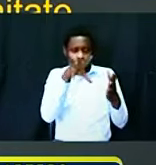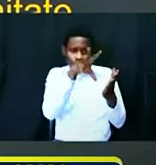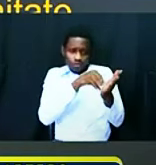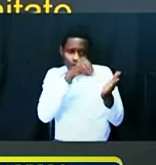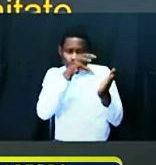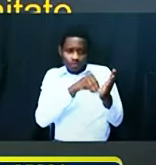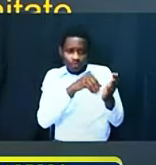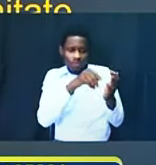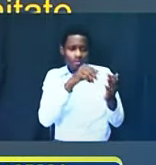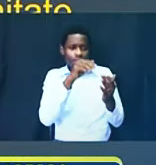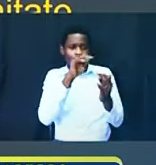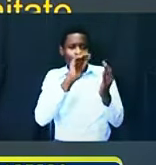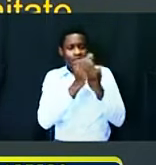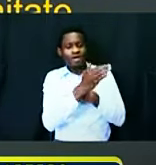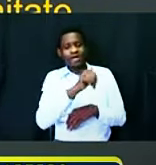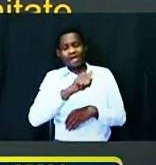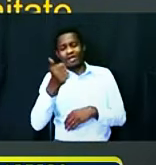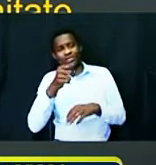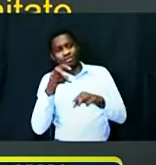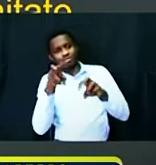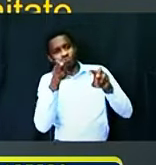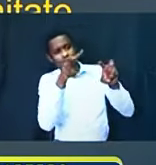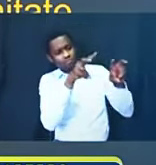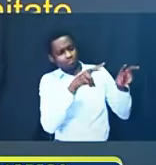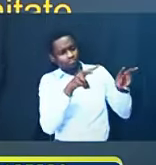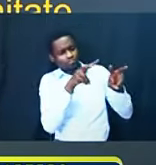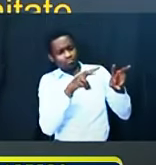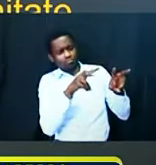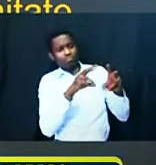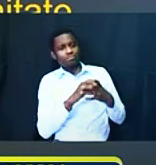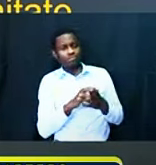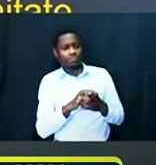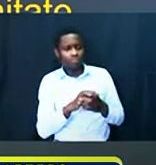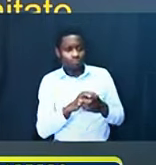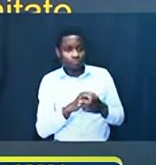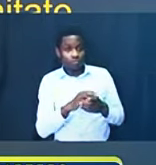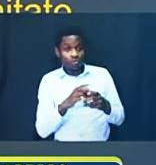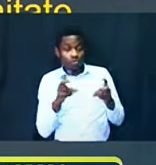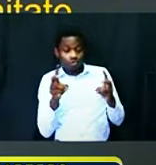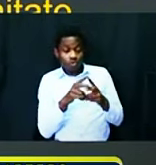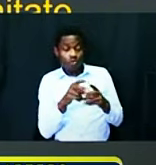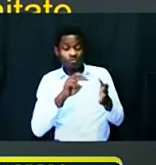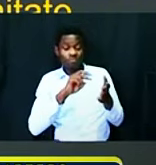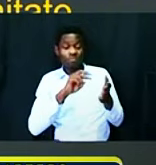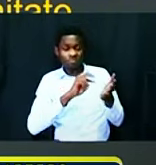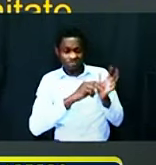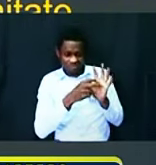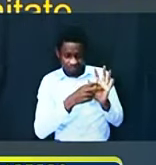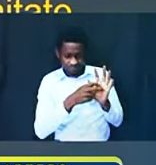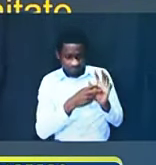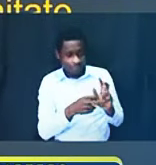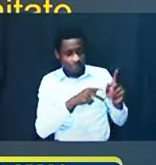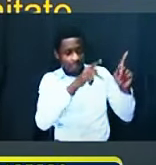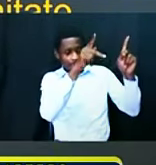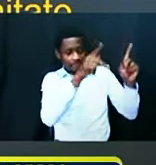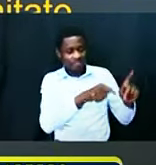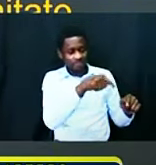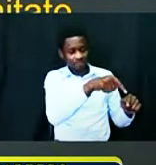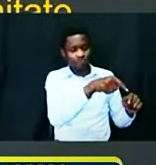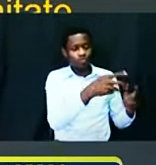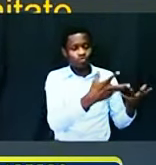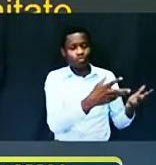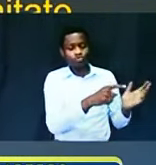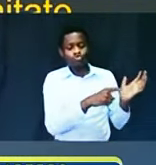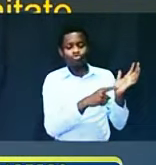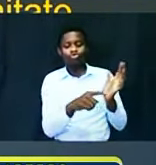he said, na ewo enidaso mu se nipa na ohwe uno obe pause abrabo no na odi ewo